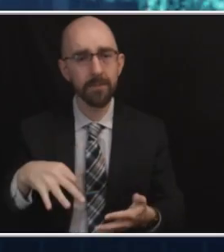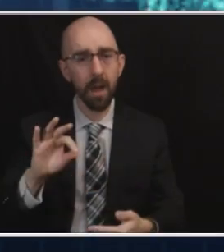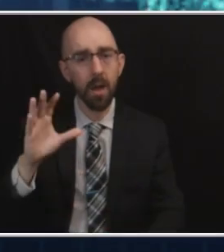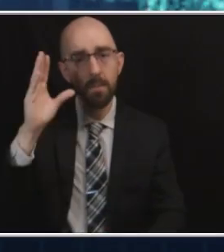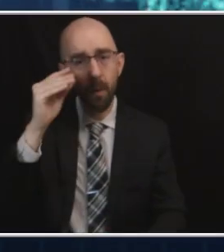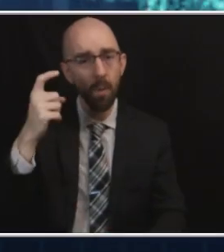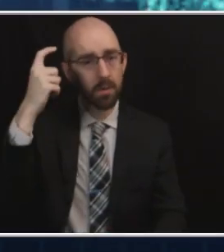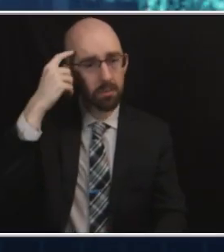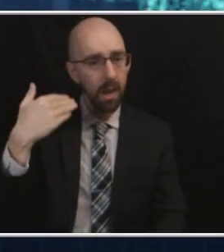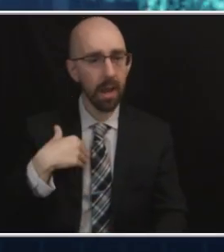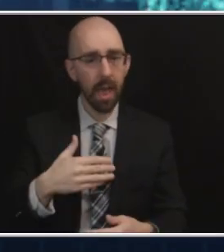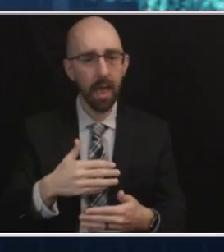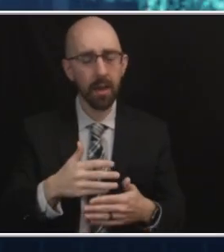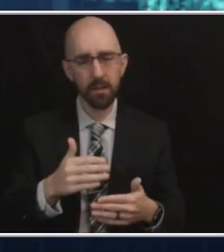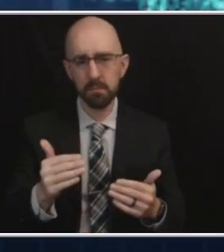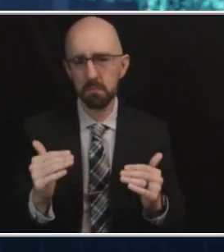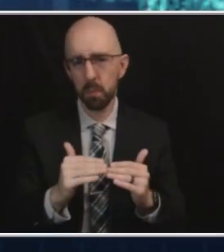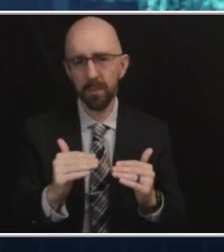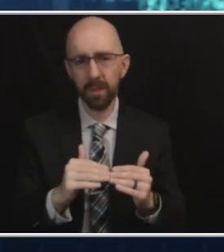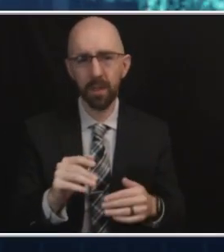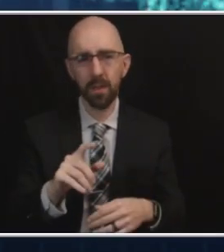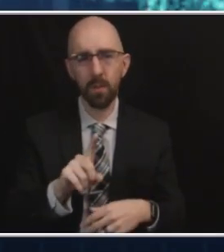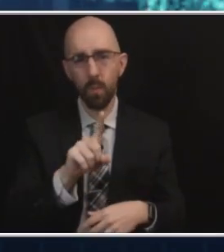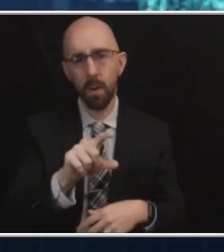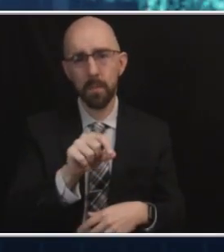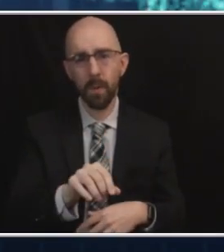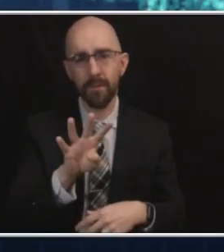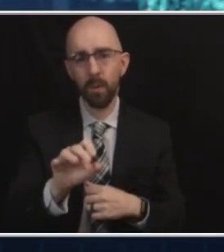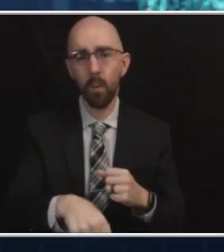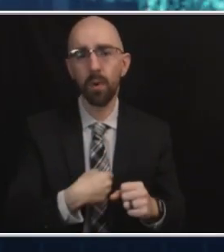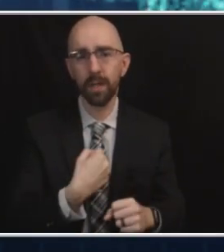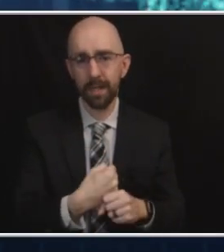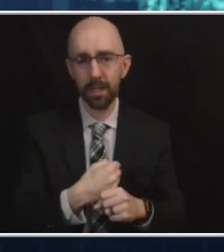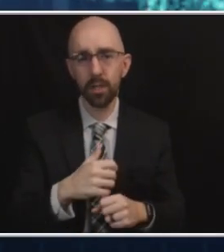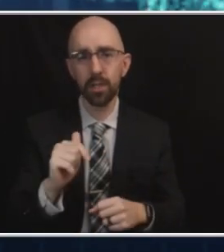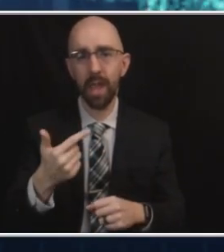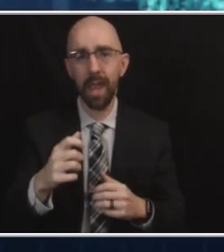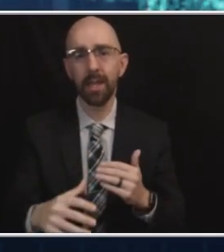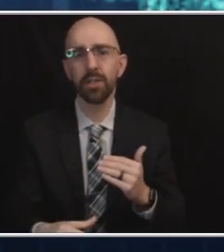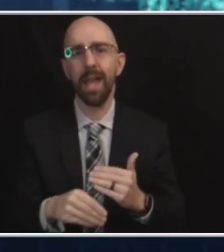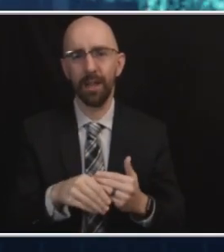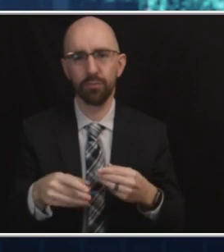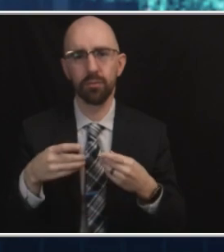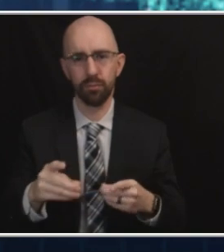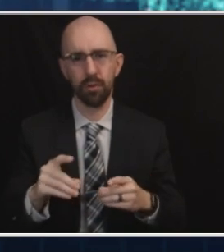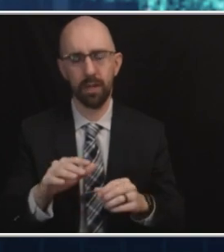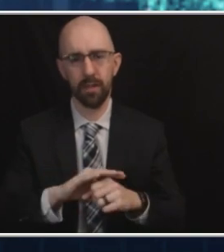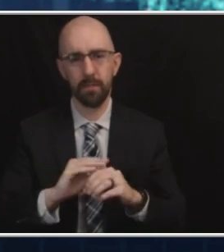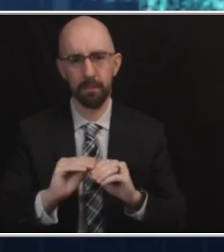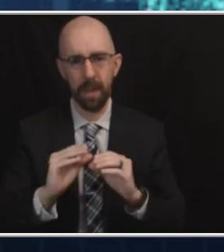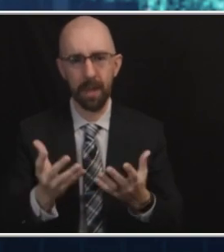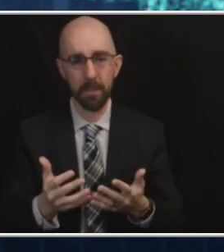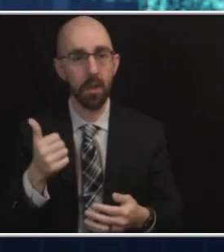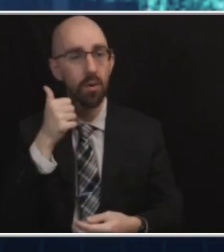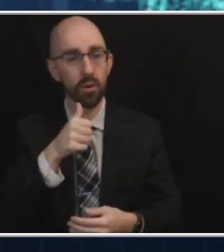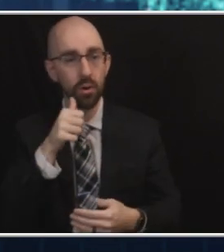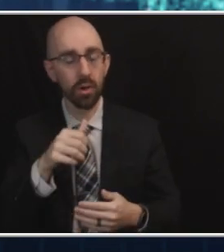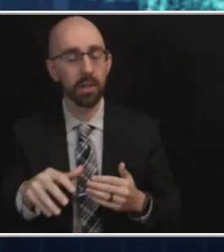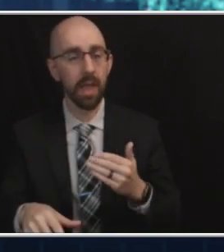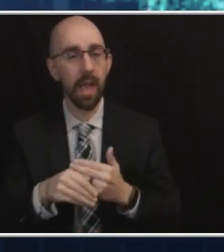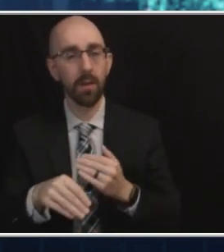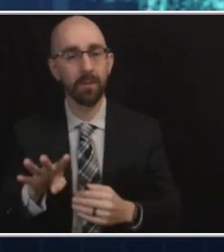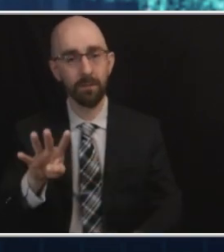had aged the equivalent of 1.4 years extra during the pandemic, while girls aged an extra 4.2